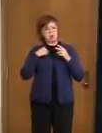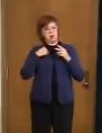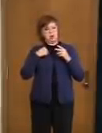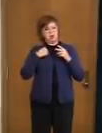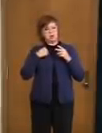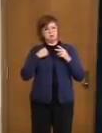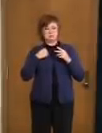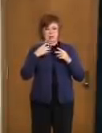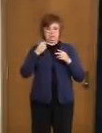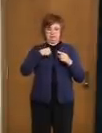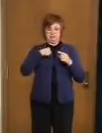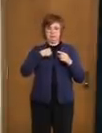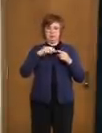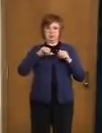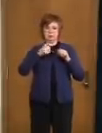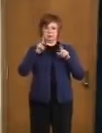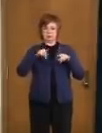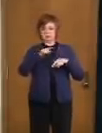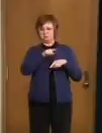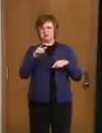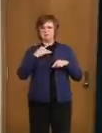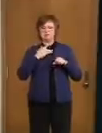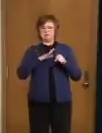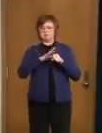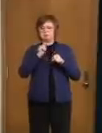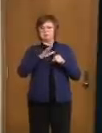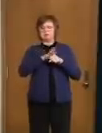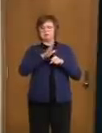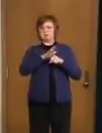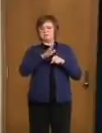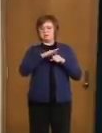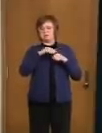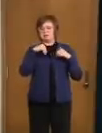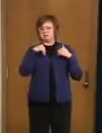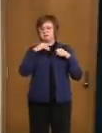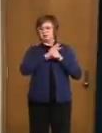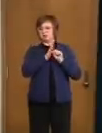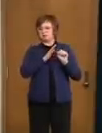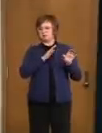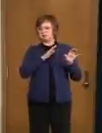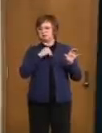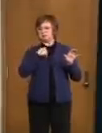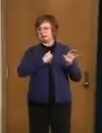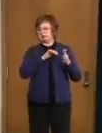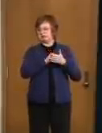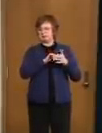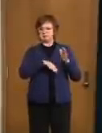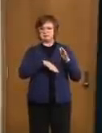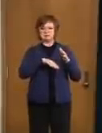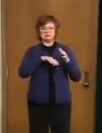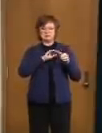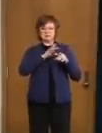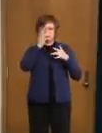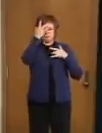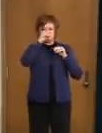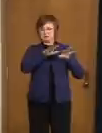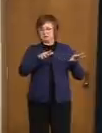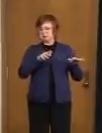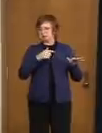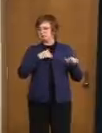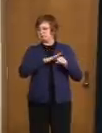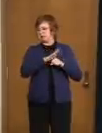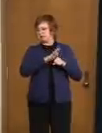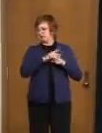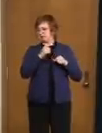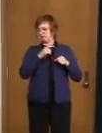including myself, a certain level of COVID fatigue. We just came through a holiday season where we had asked Saskatchewan people